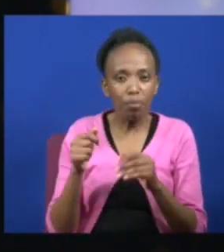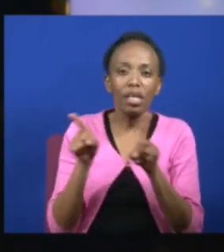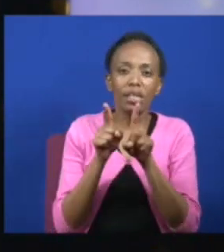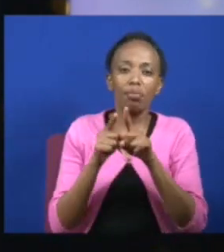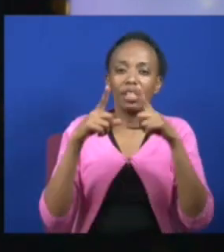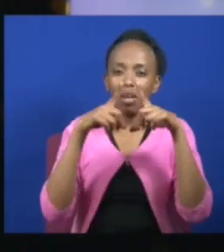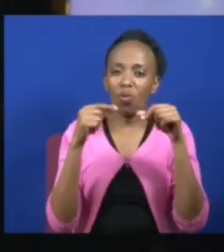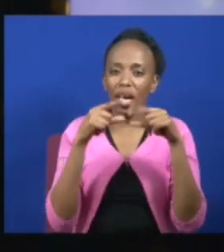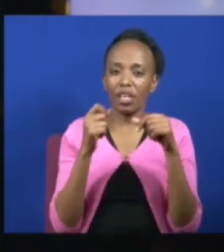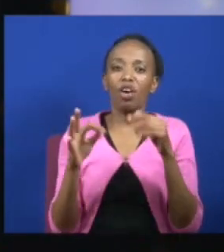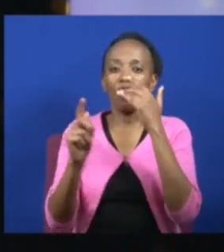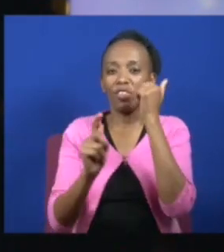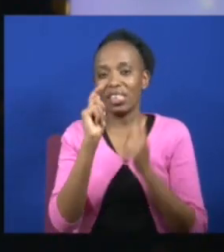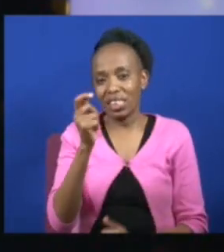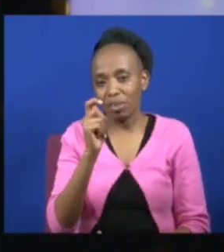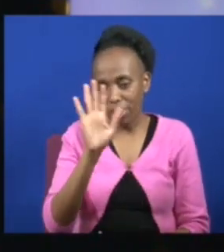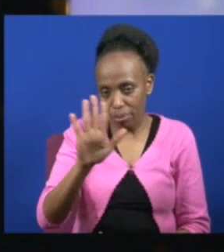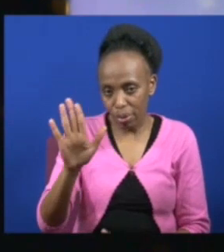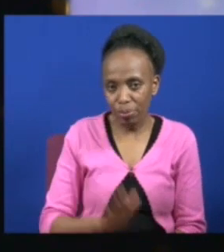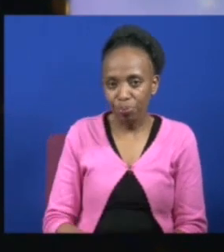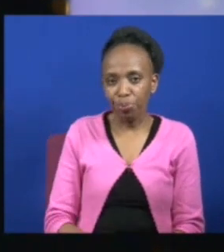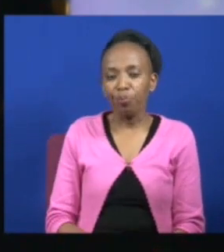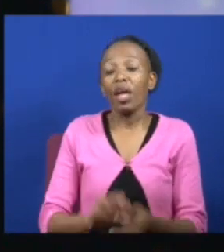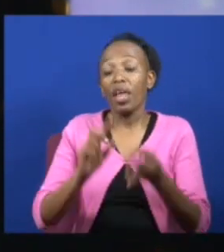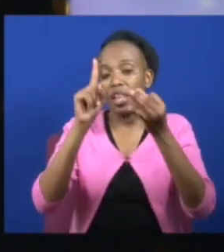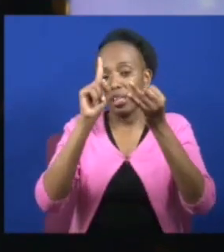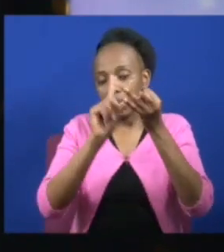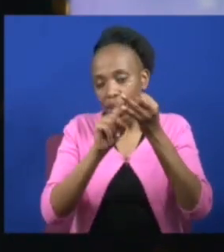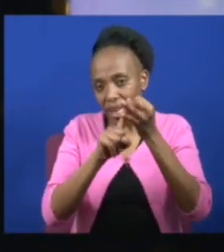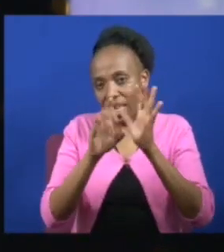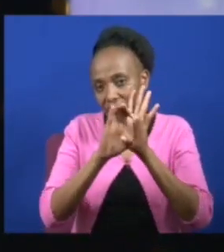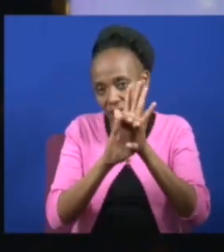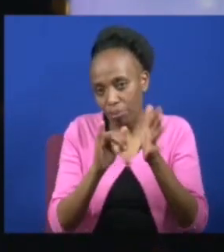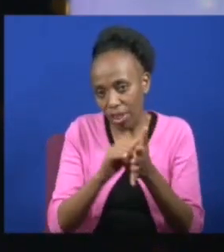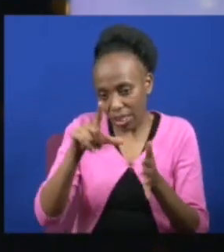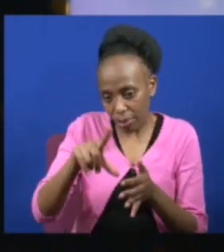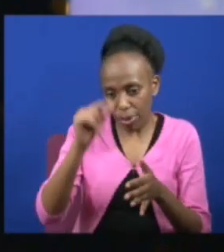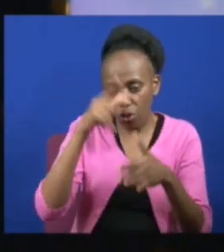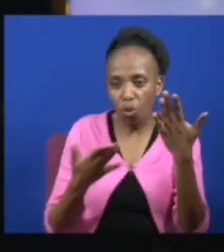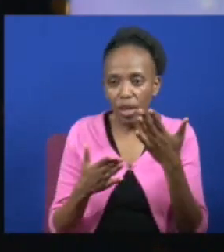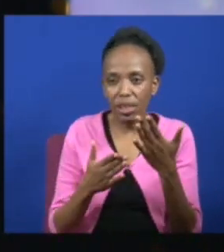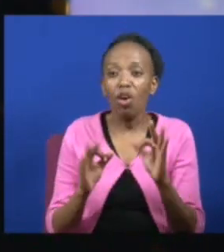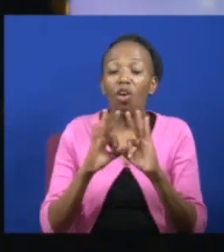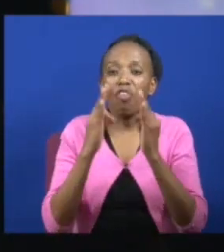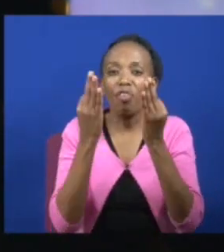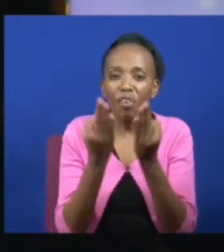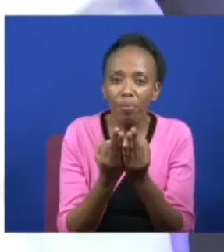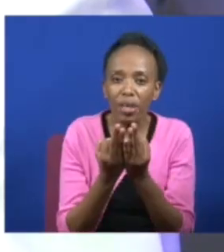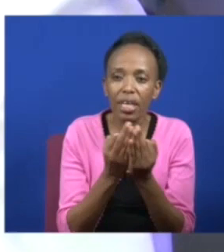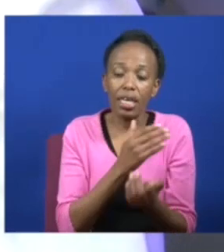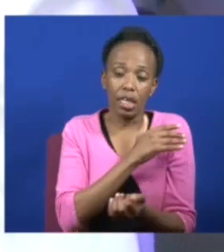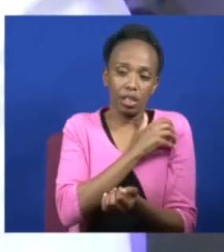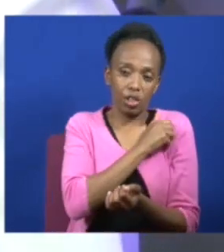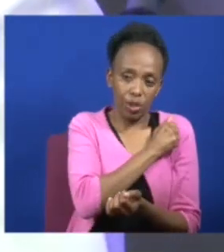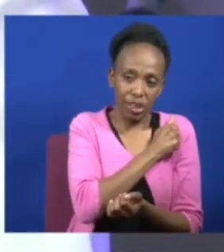the word of their testimony. And the second example that I pick is of a family,